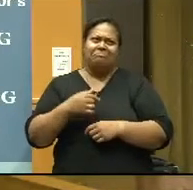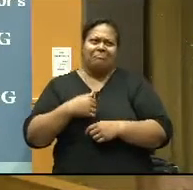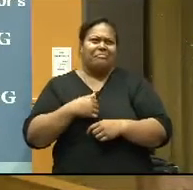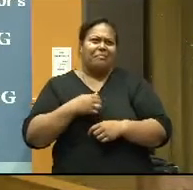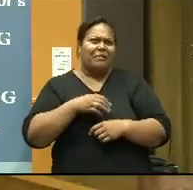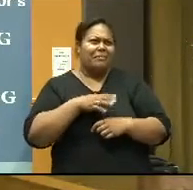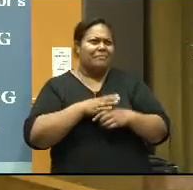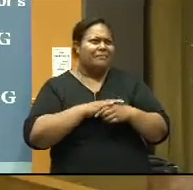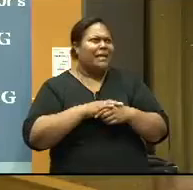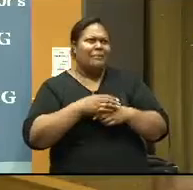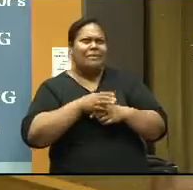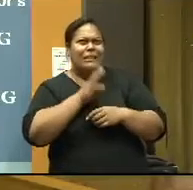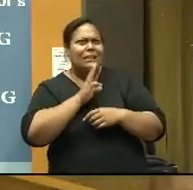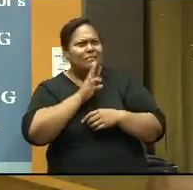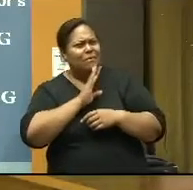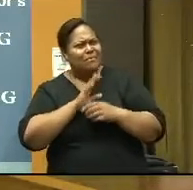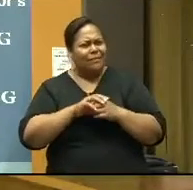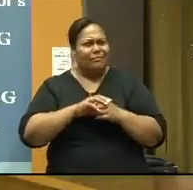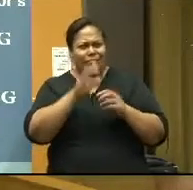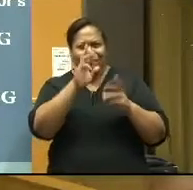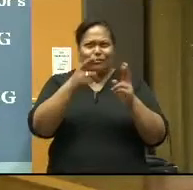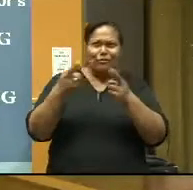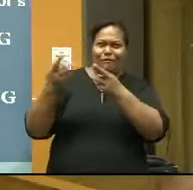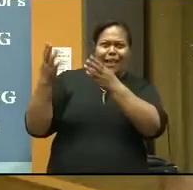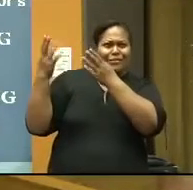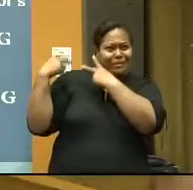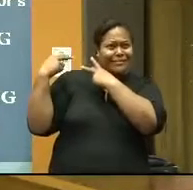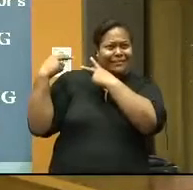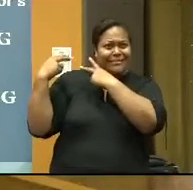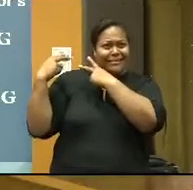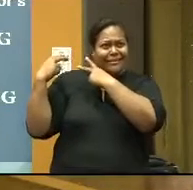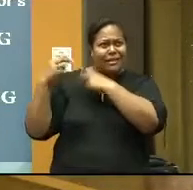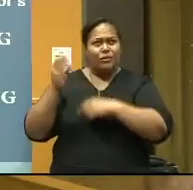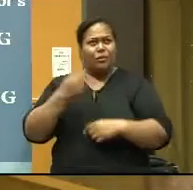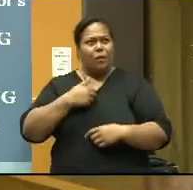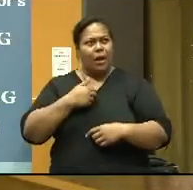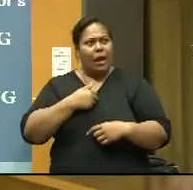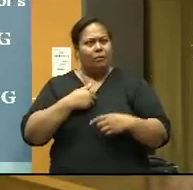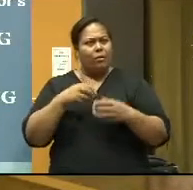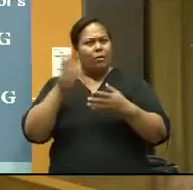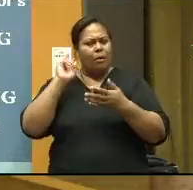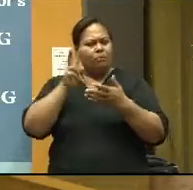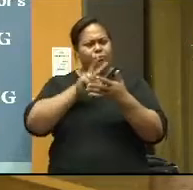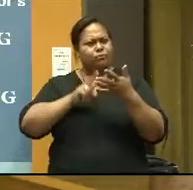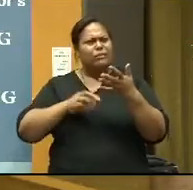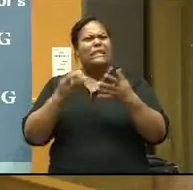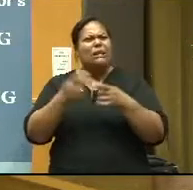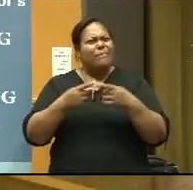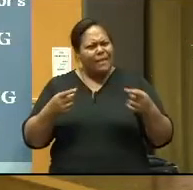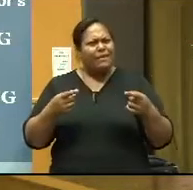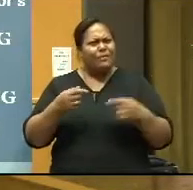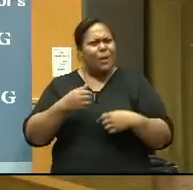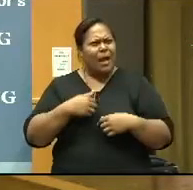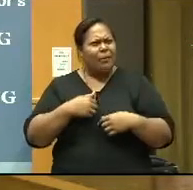nostalgic and reflective. So I'll run through some of the things as I see it, and